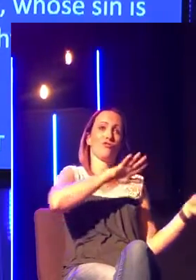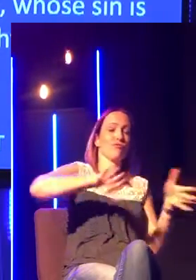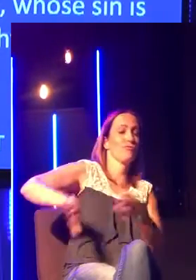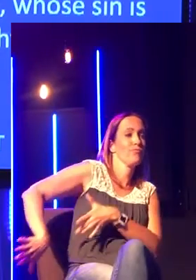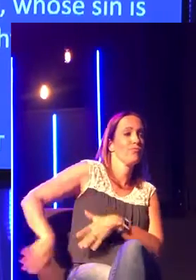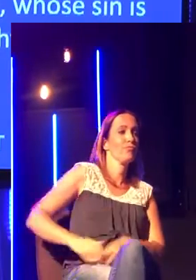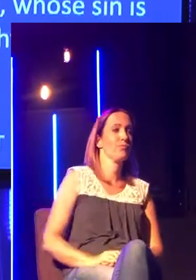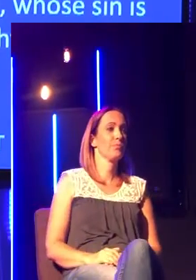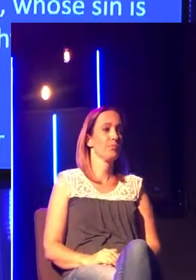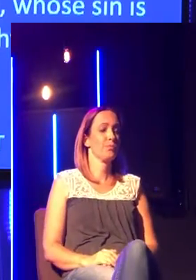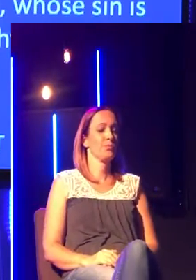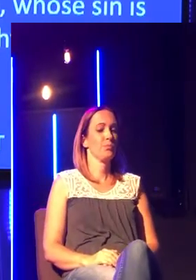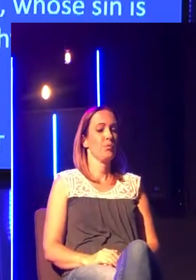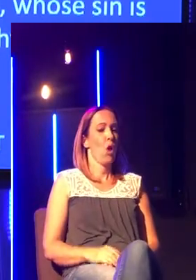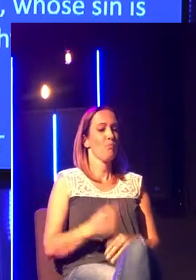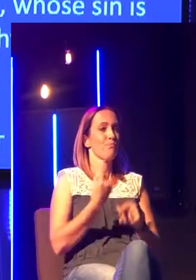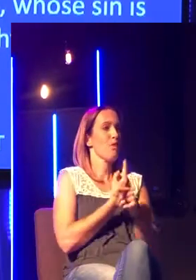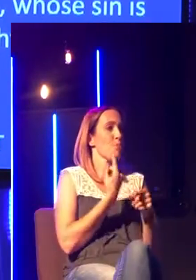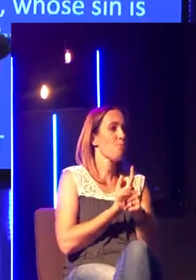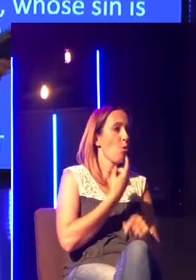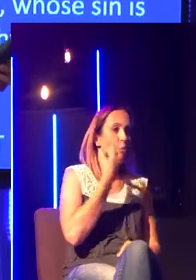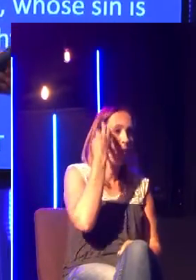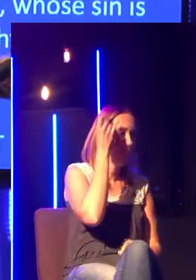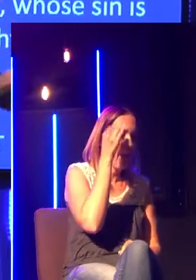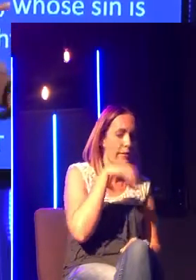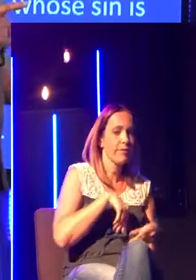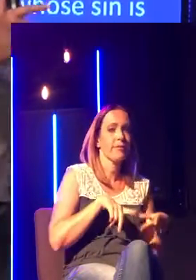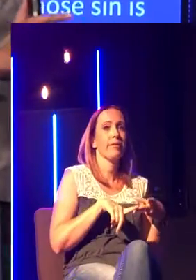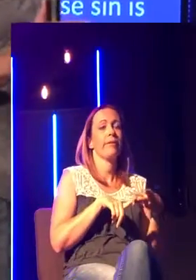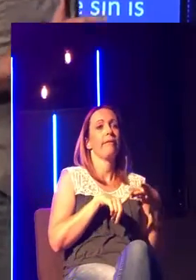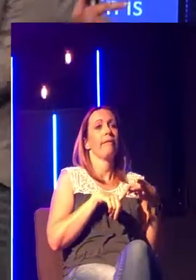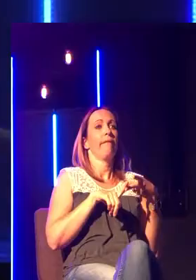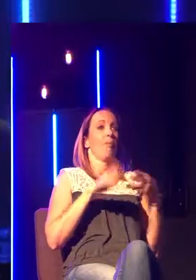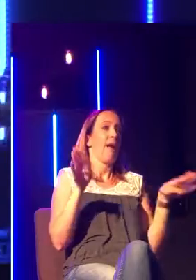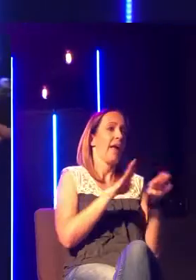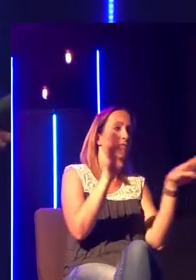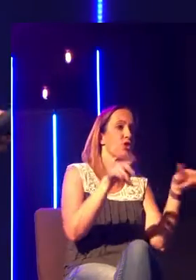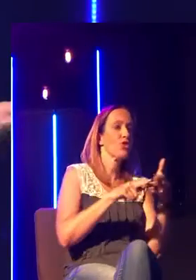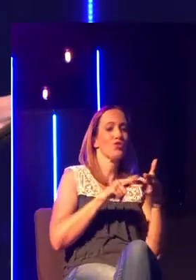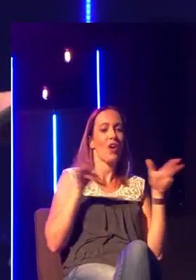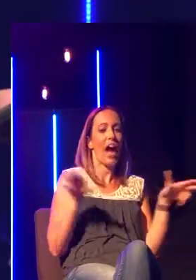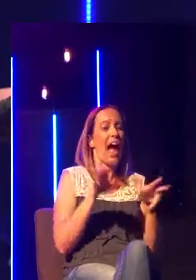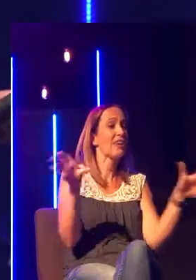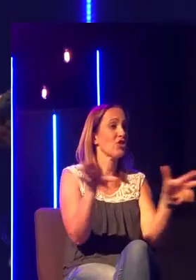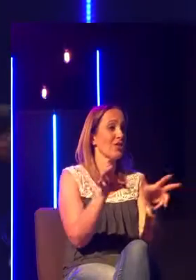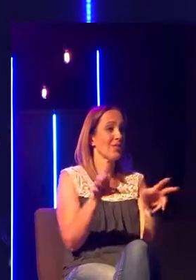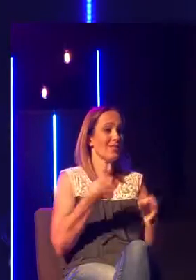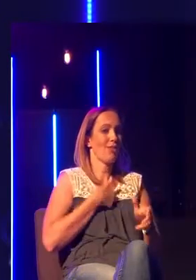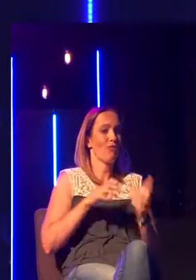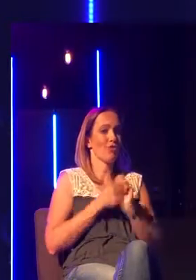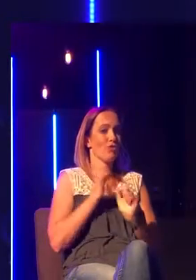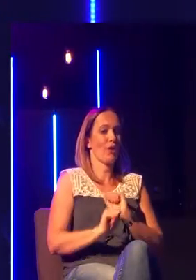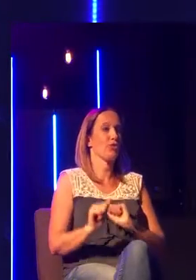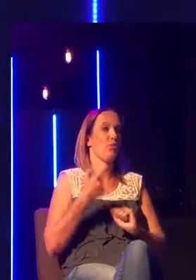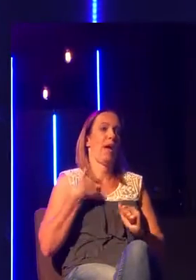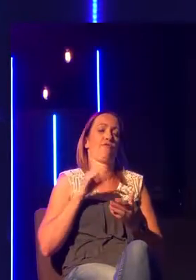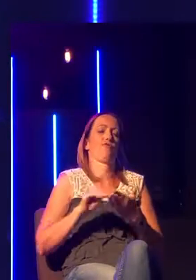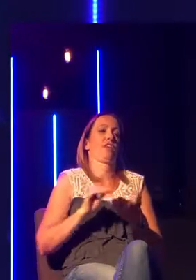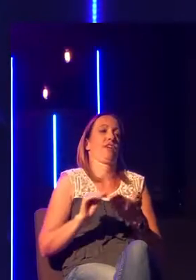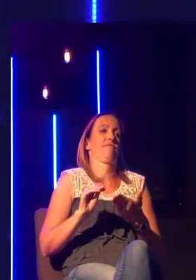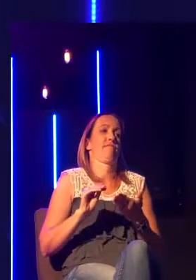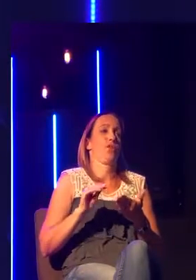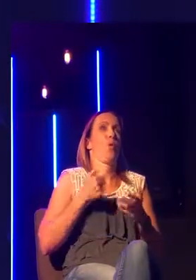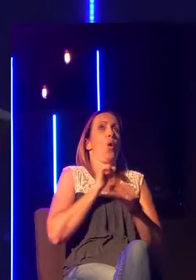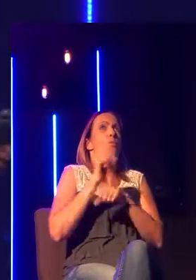our inappropriate thoughts, our words, our behaviors, the other self-destructive actions in our life, and remember that we are a work in progress. That's